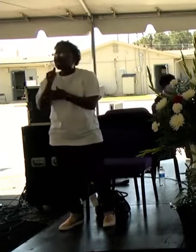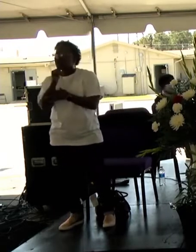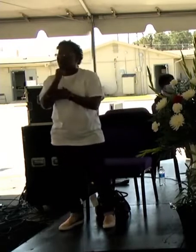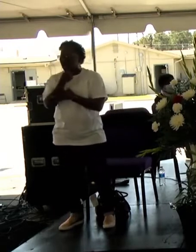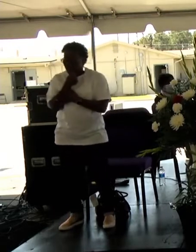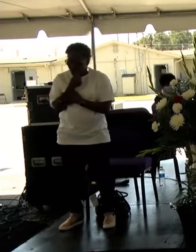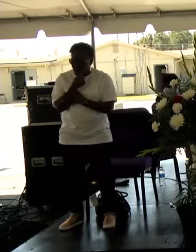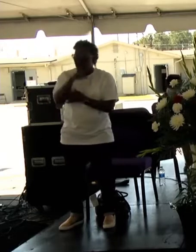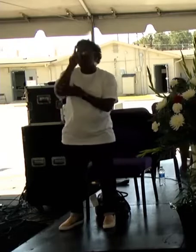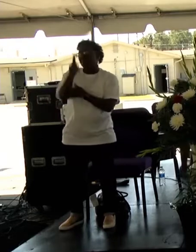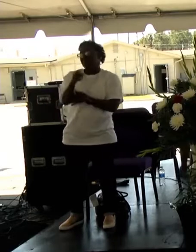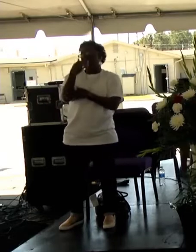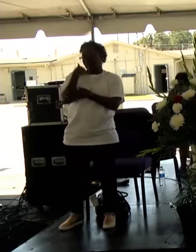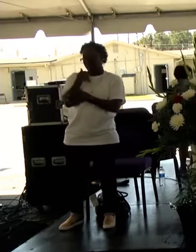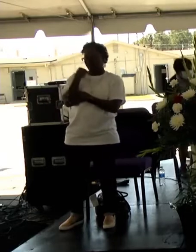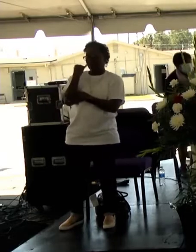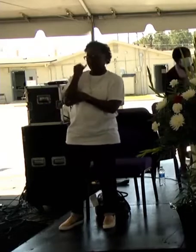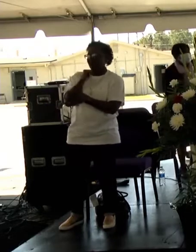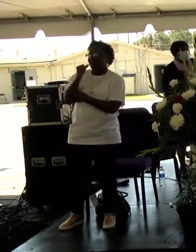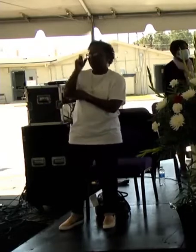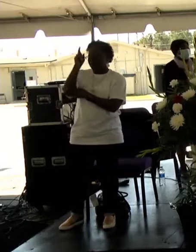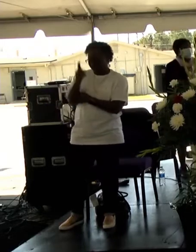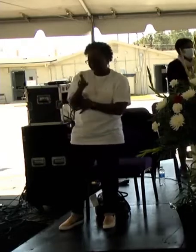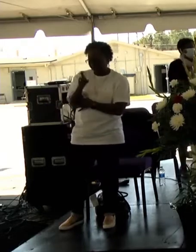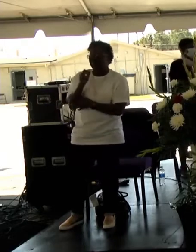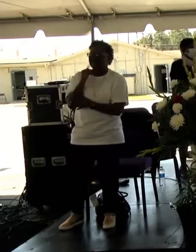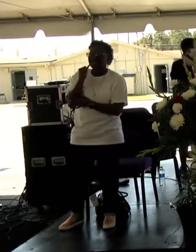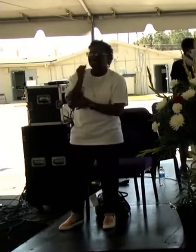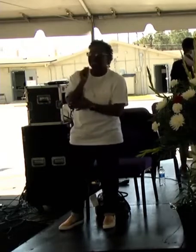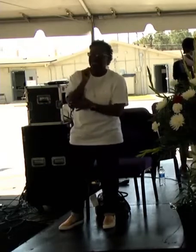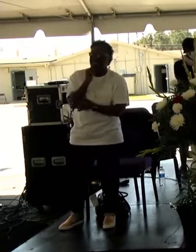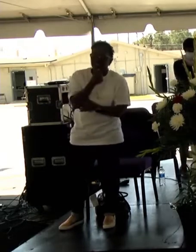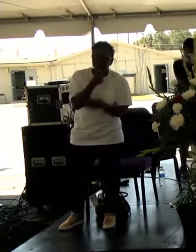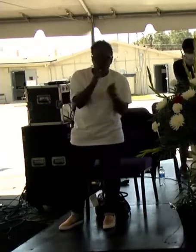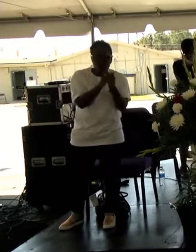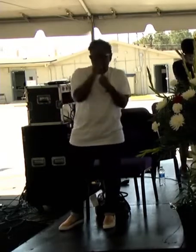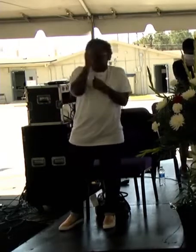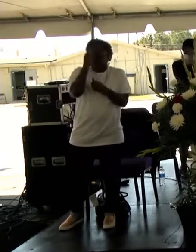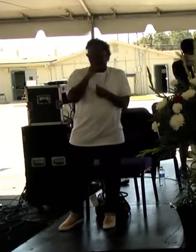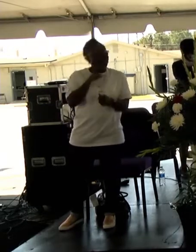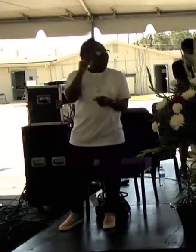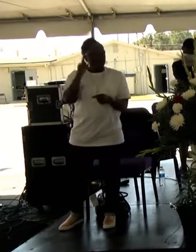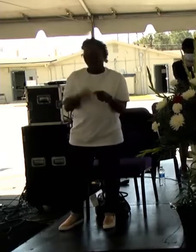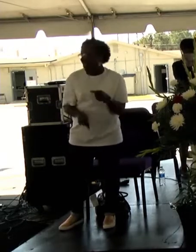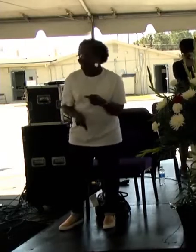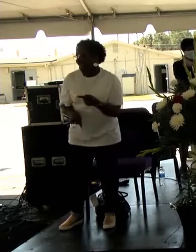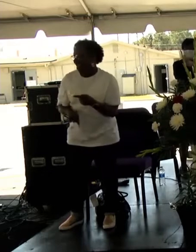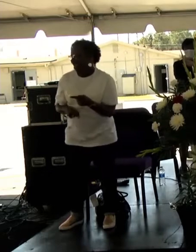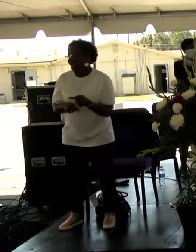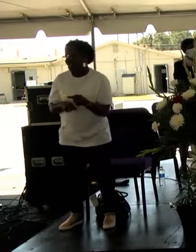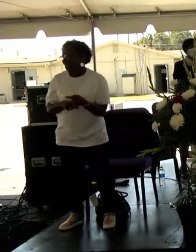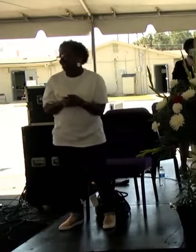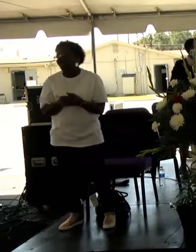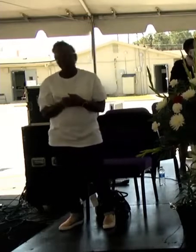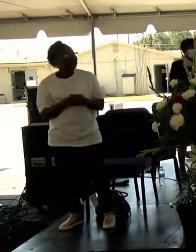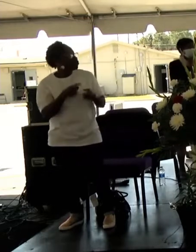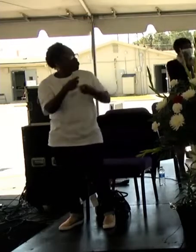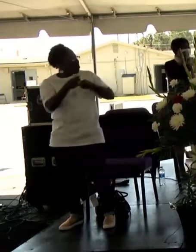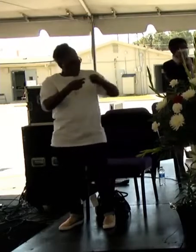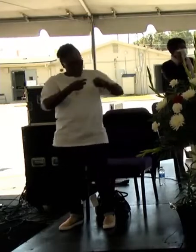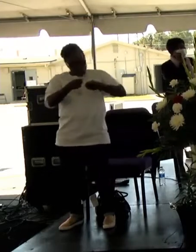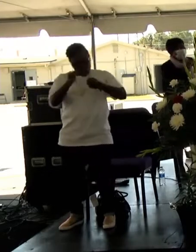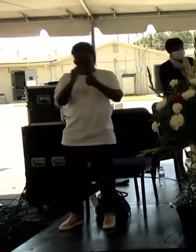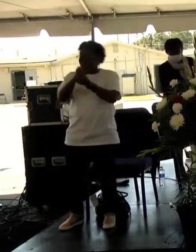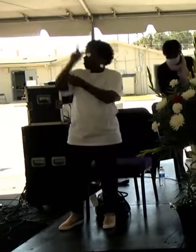growth. If I didn't suffer, see, if I can't suffer with him, I can't reign with him. See, this is going to be a hard